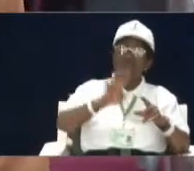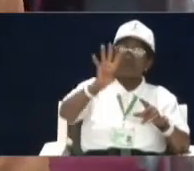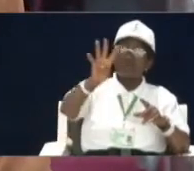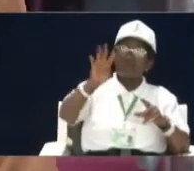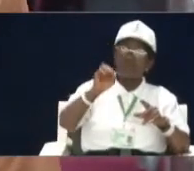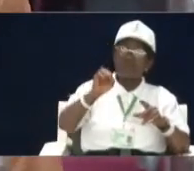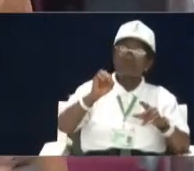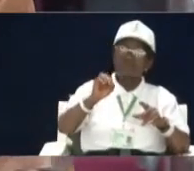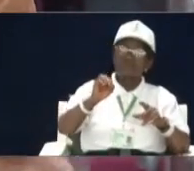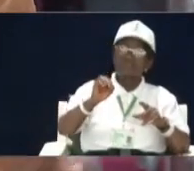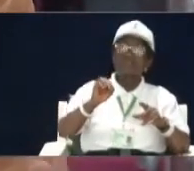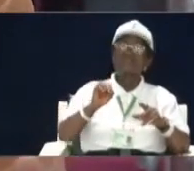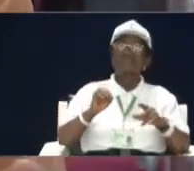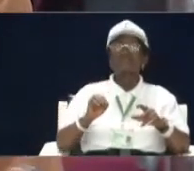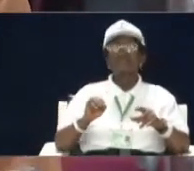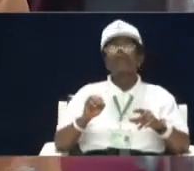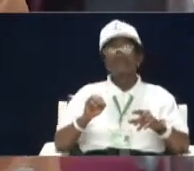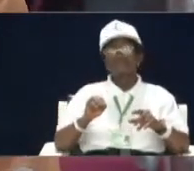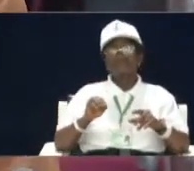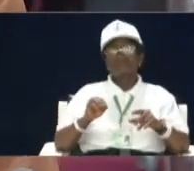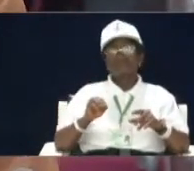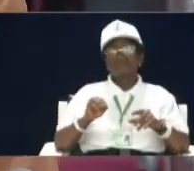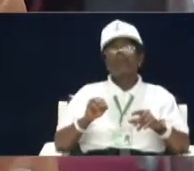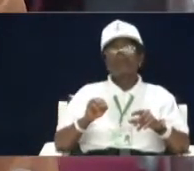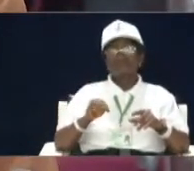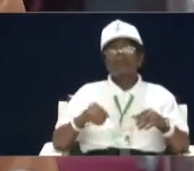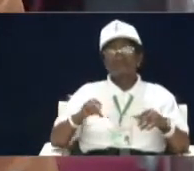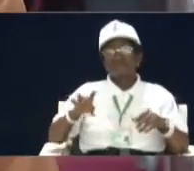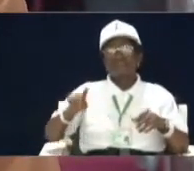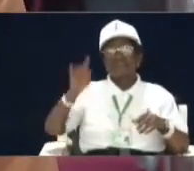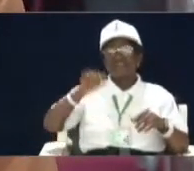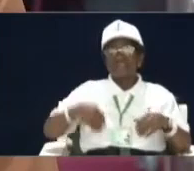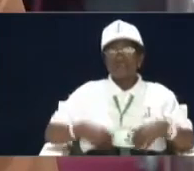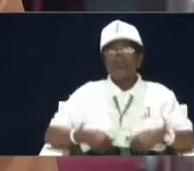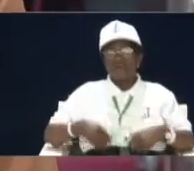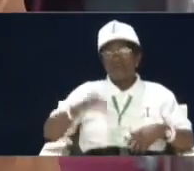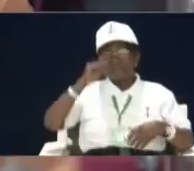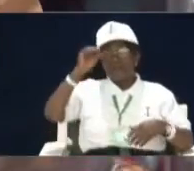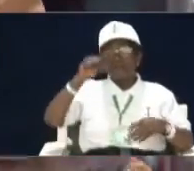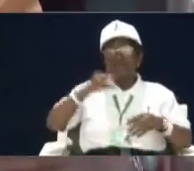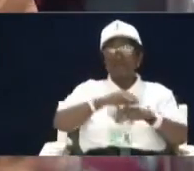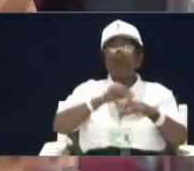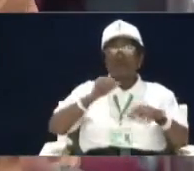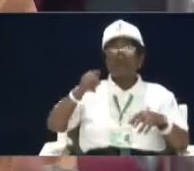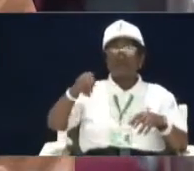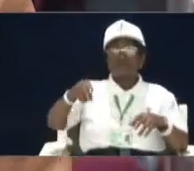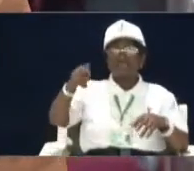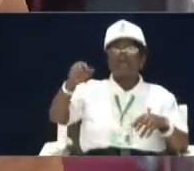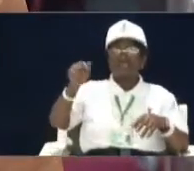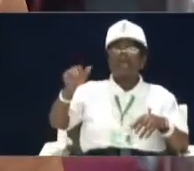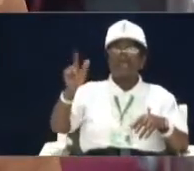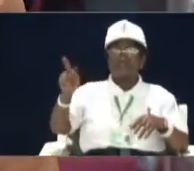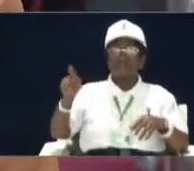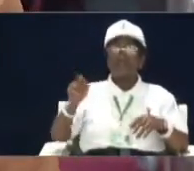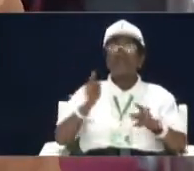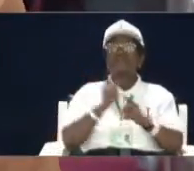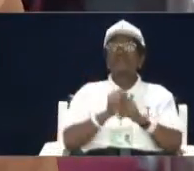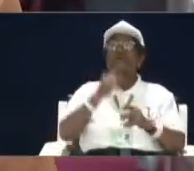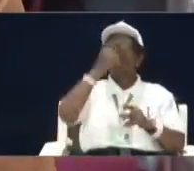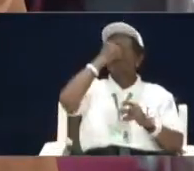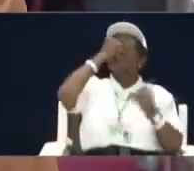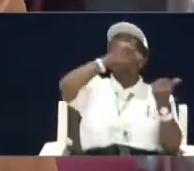35 to 40. Find a young man called Philip. He has just baptized the eunuch